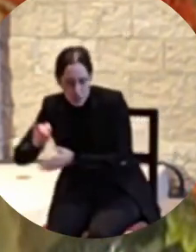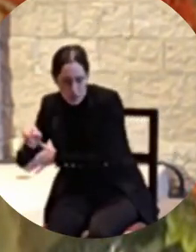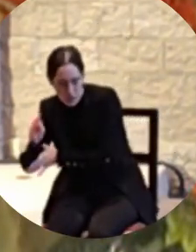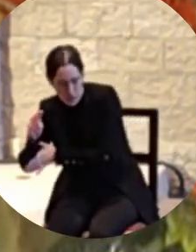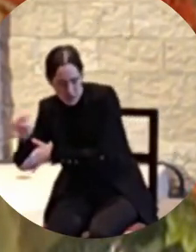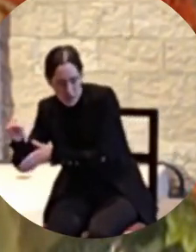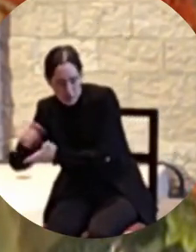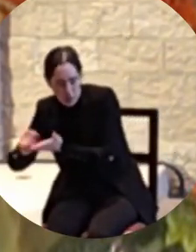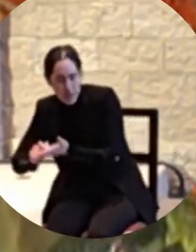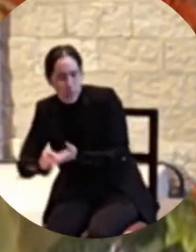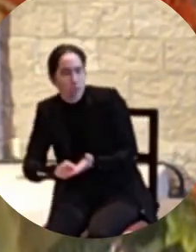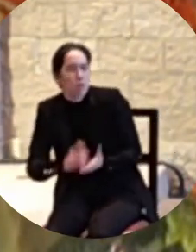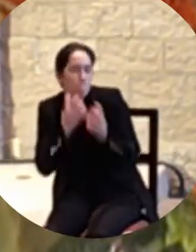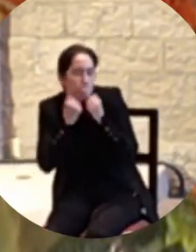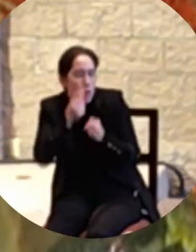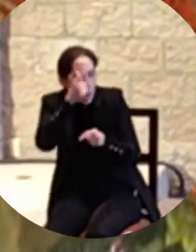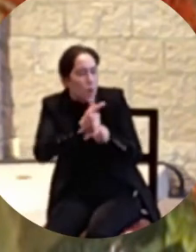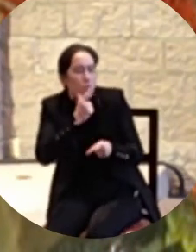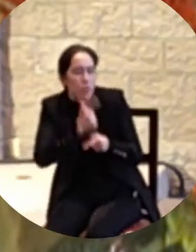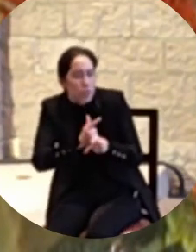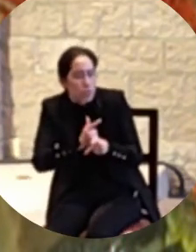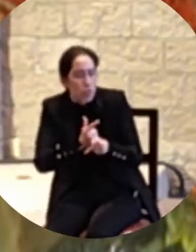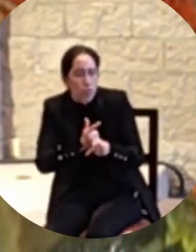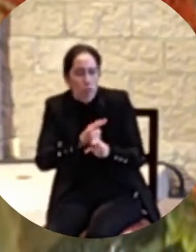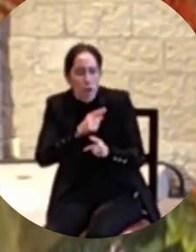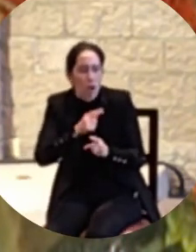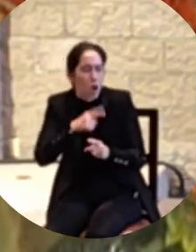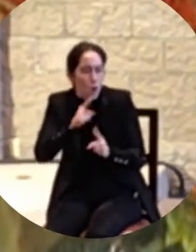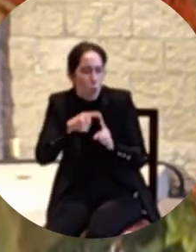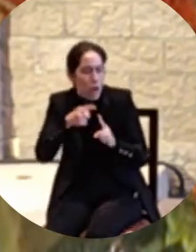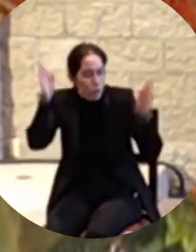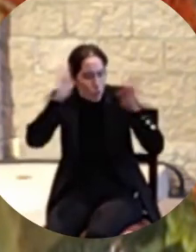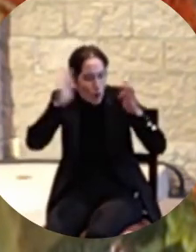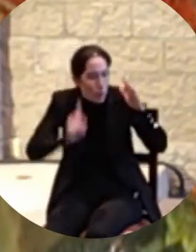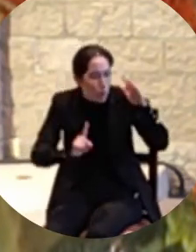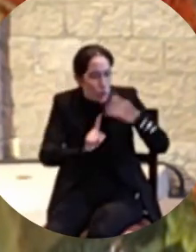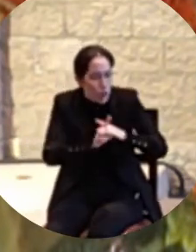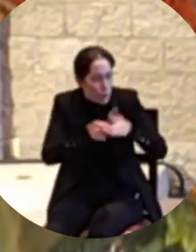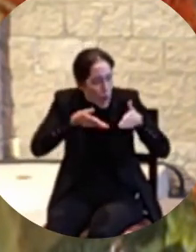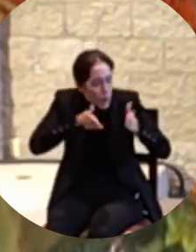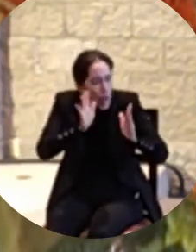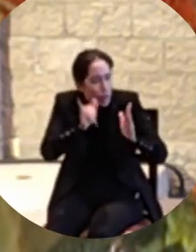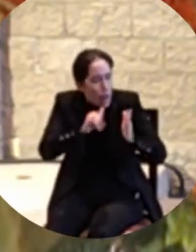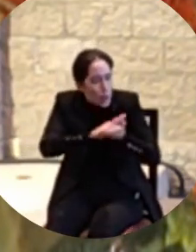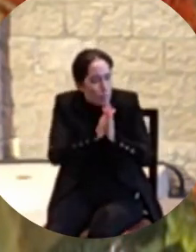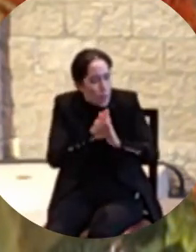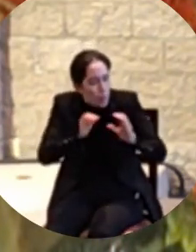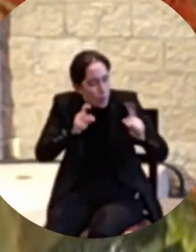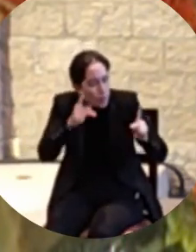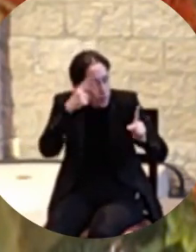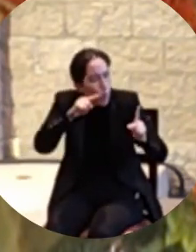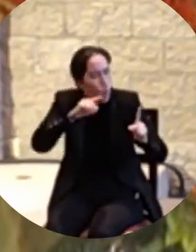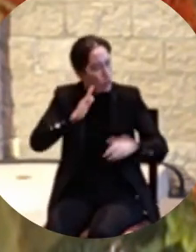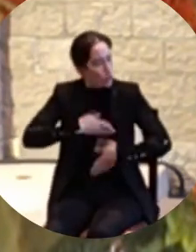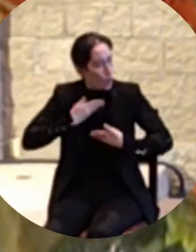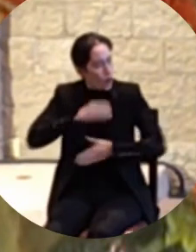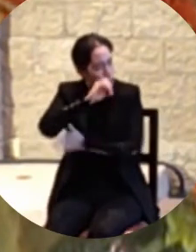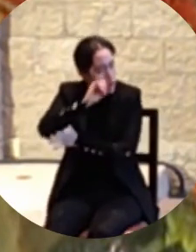opportunity for joy. For when your faith is tested, your endurance has a chance to